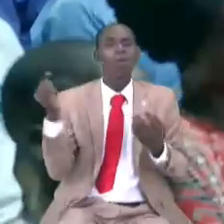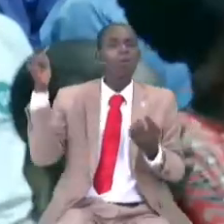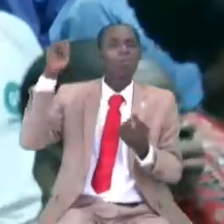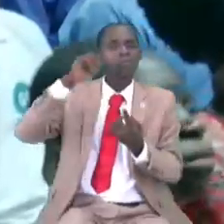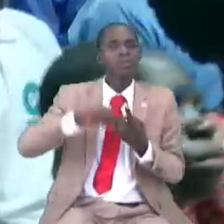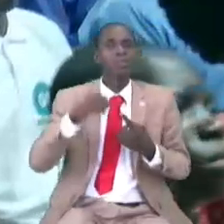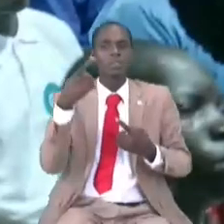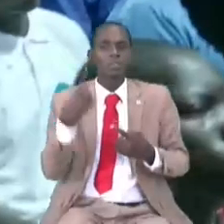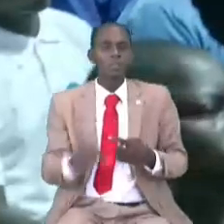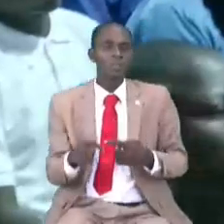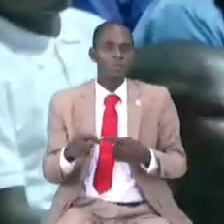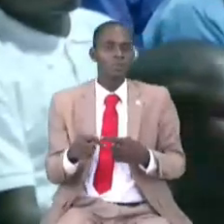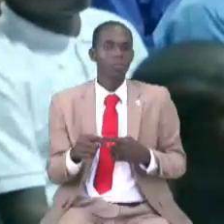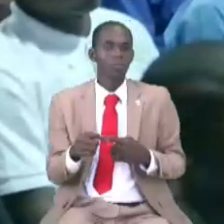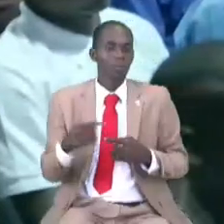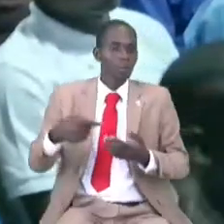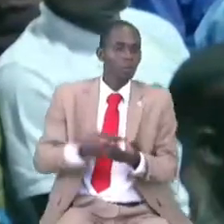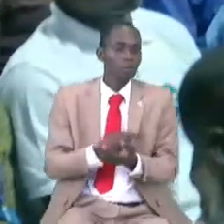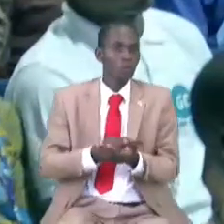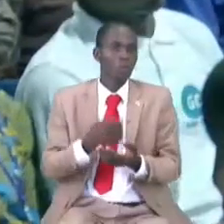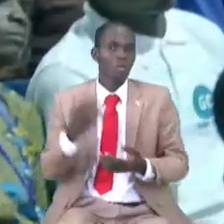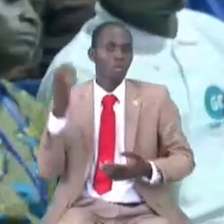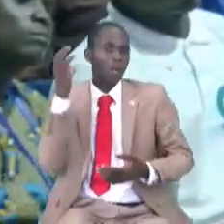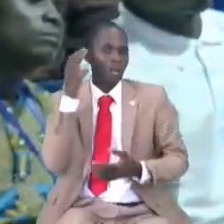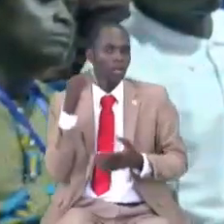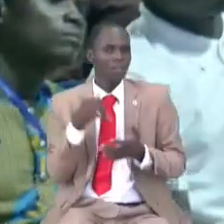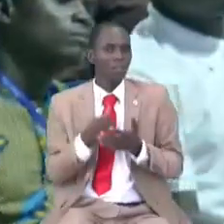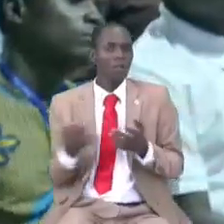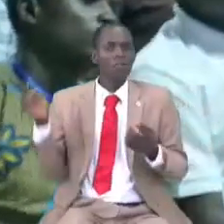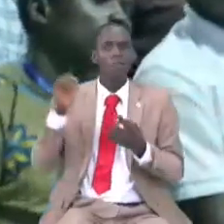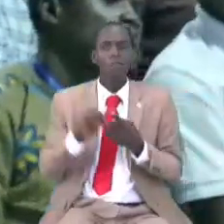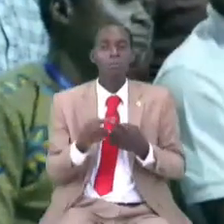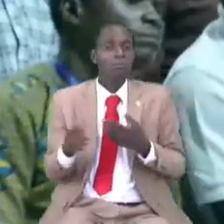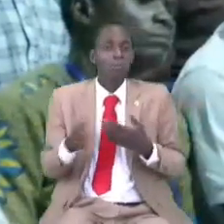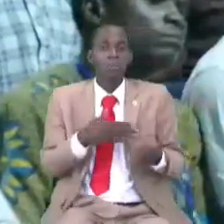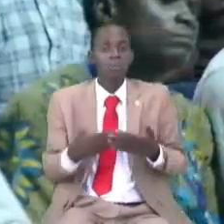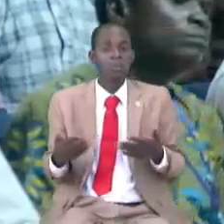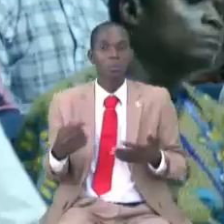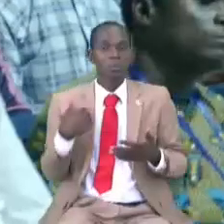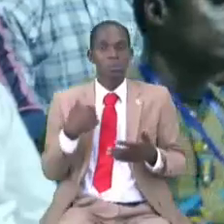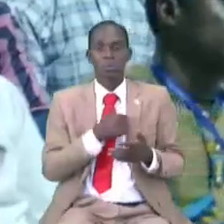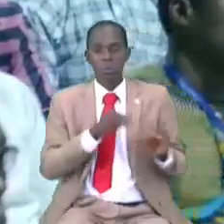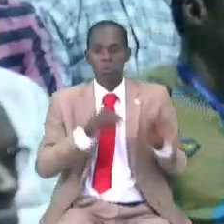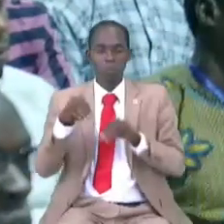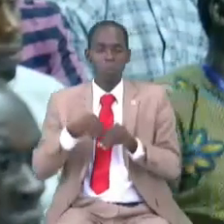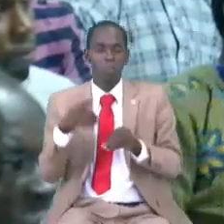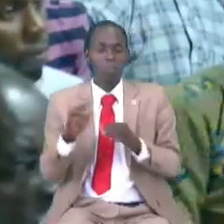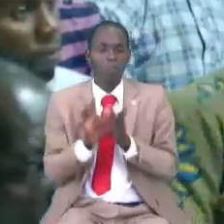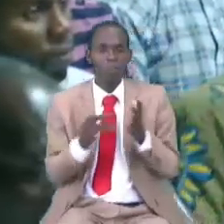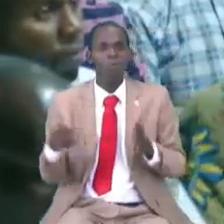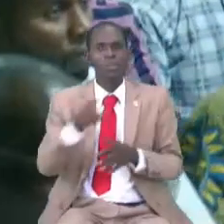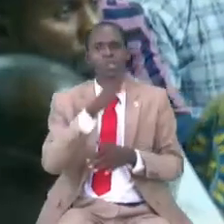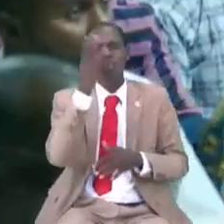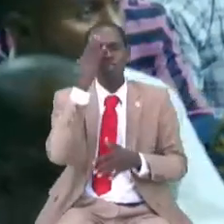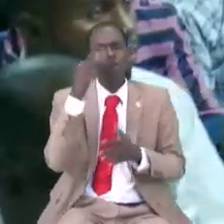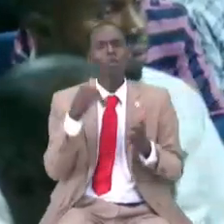want to read, whatever we're quoting in the scriptures, they know that already. Over and over they have heard. They may keep